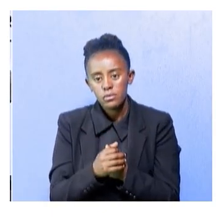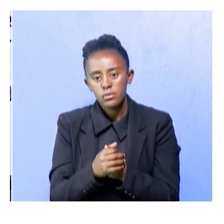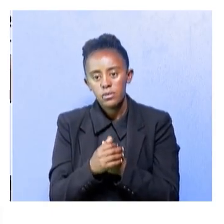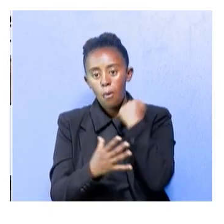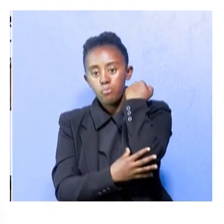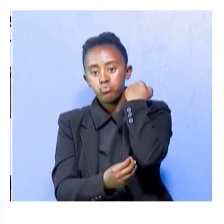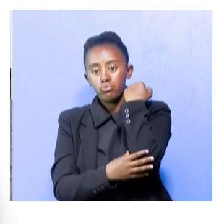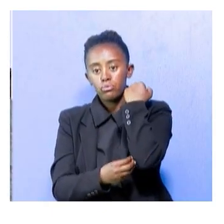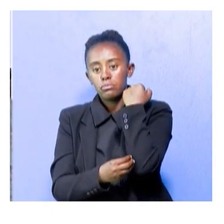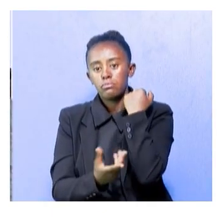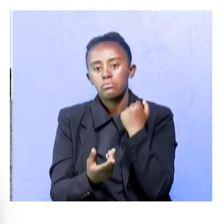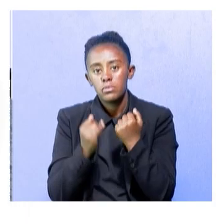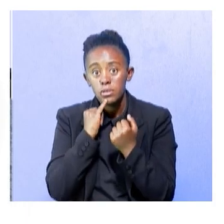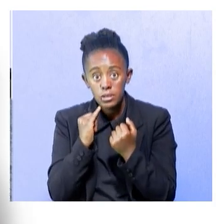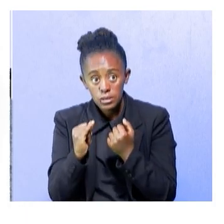is